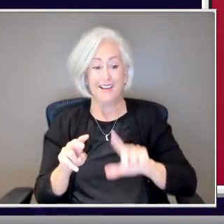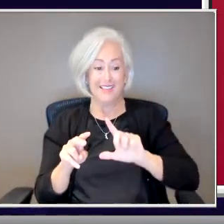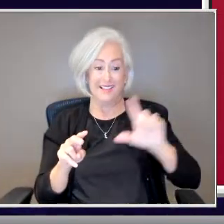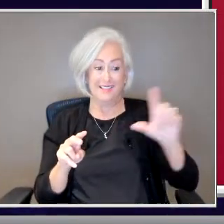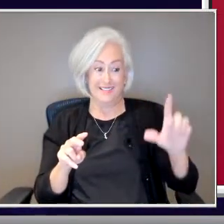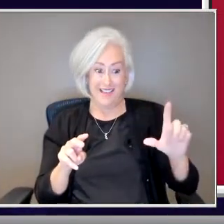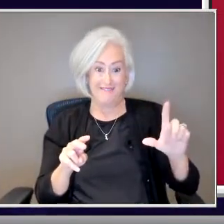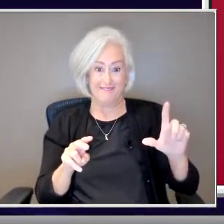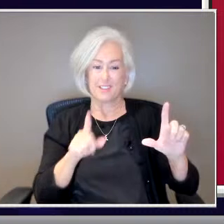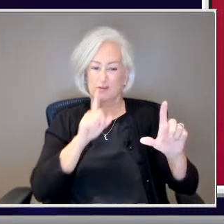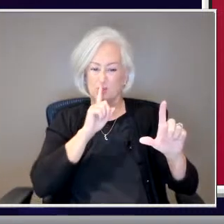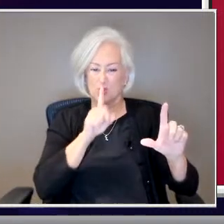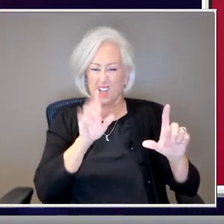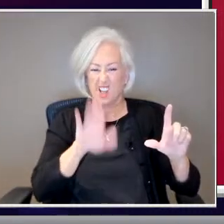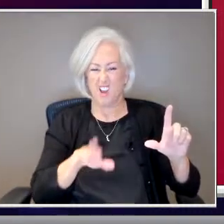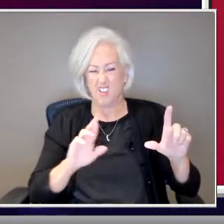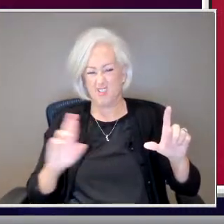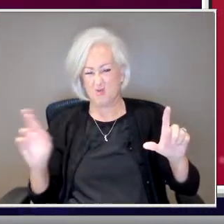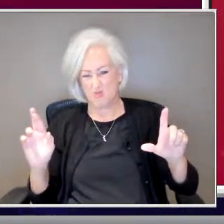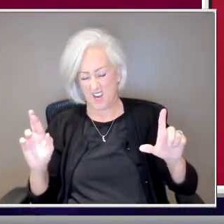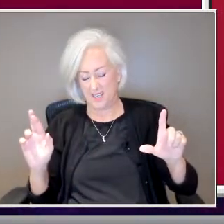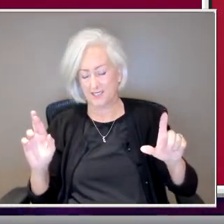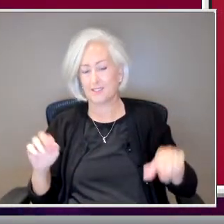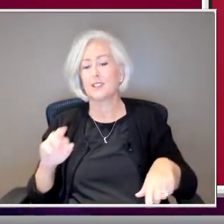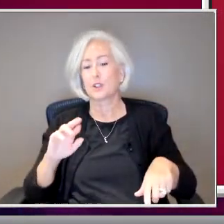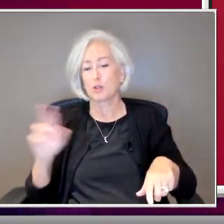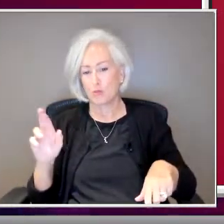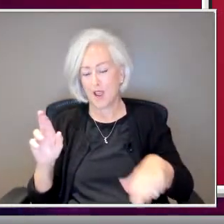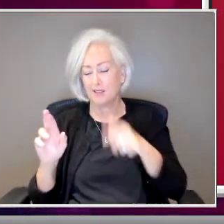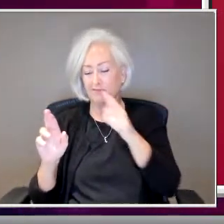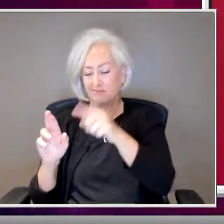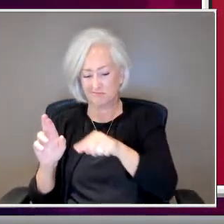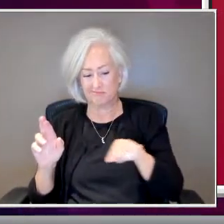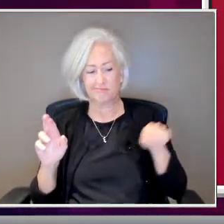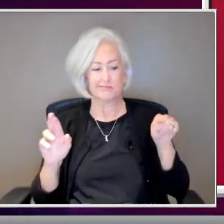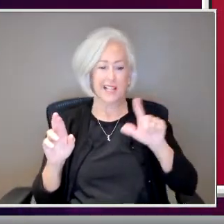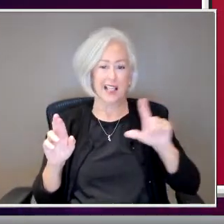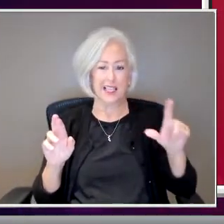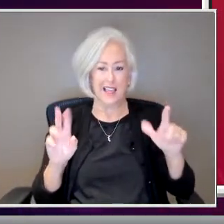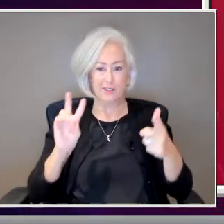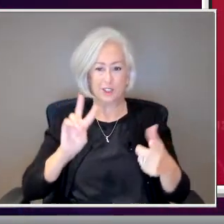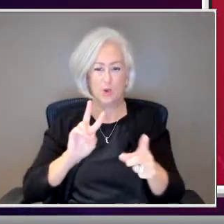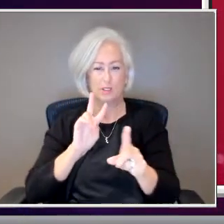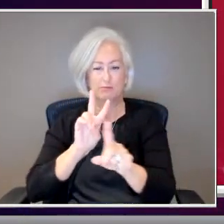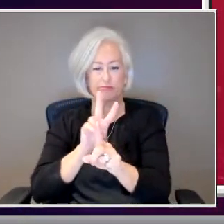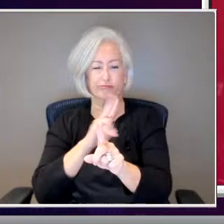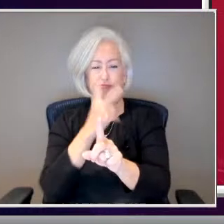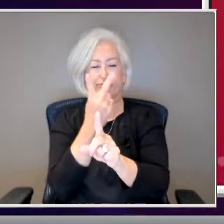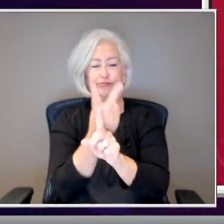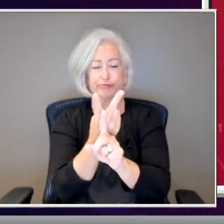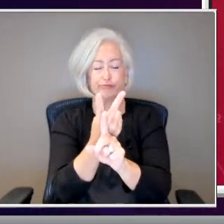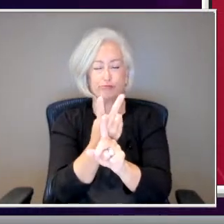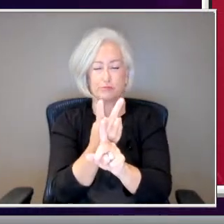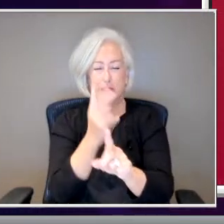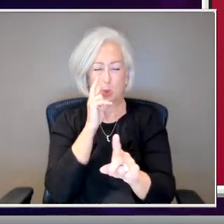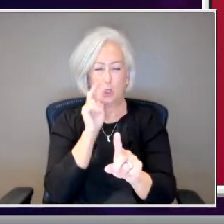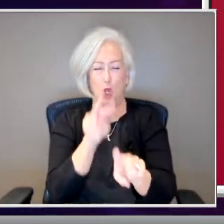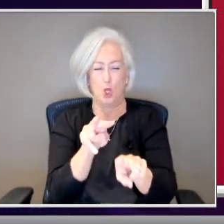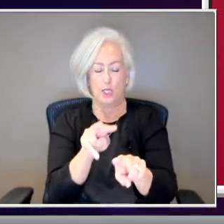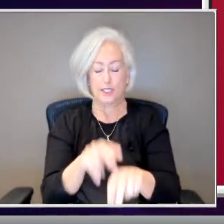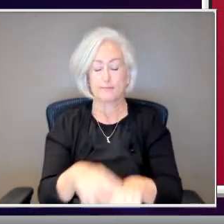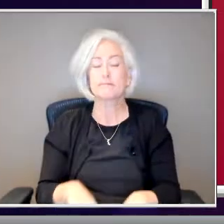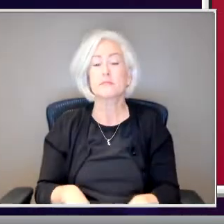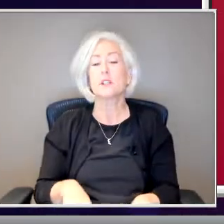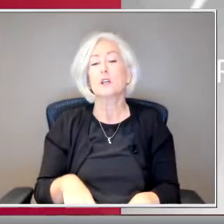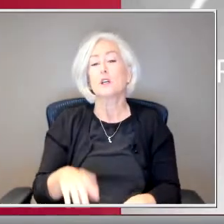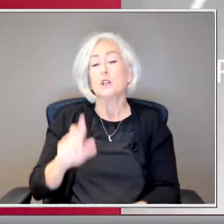like on the right side on this, but her heart's in the right spot. So that big white shadow in the left, to the